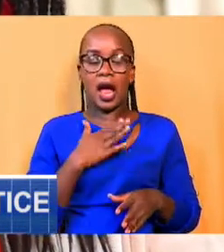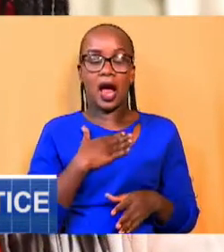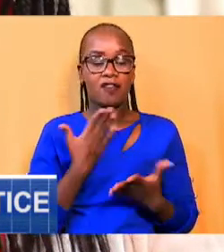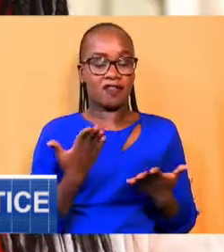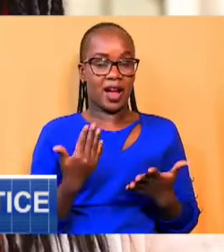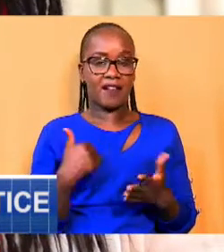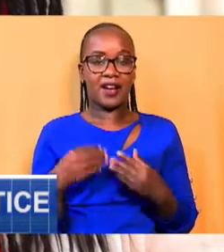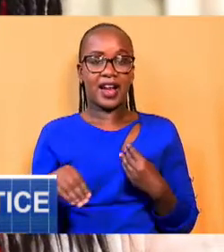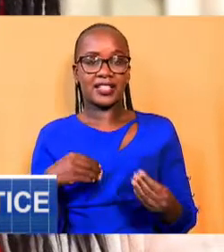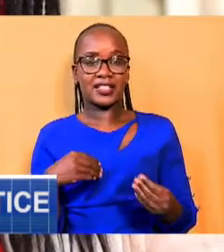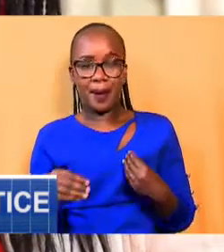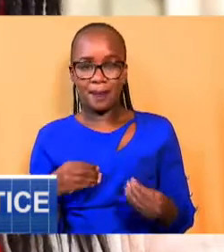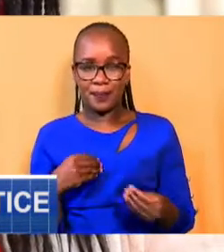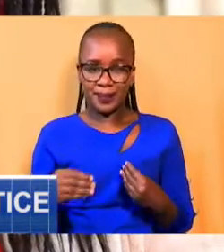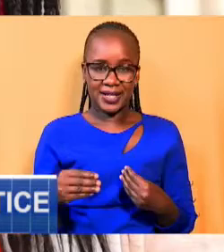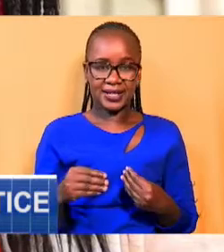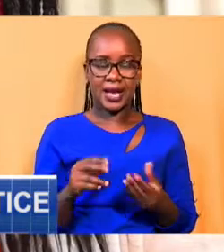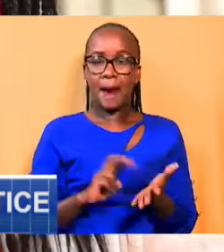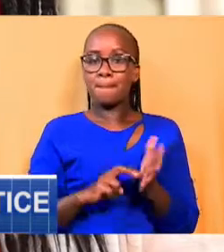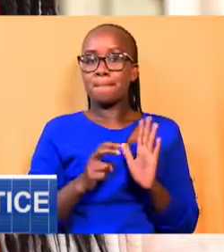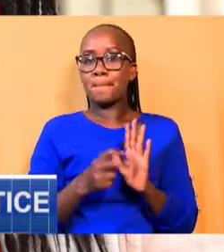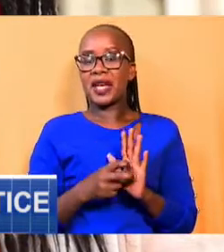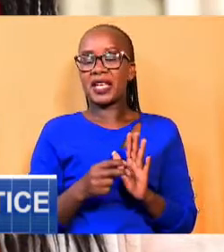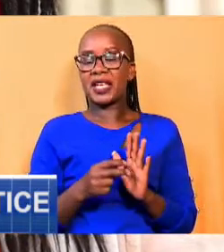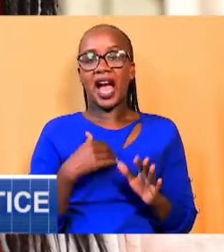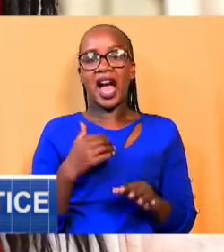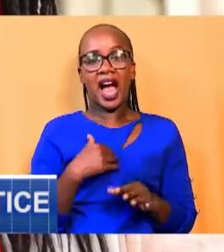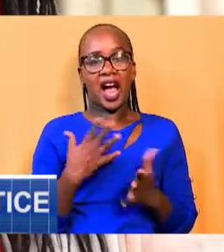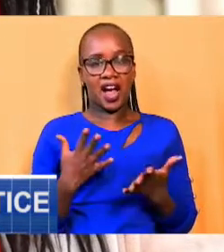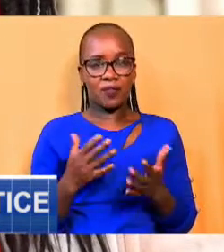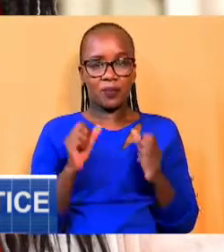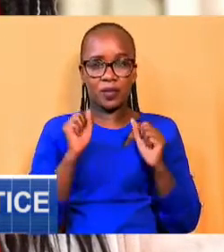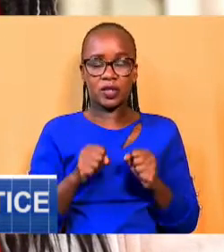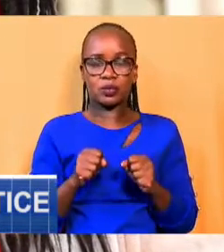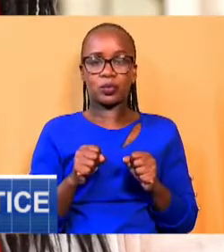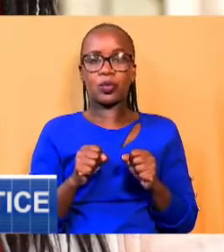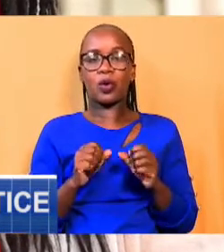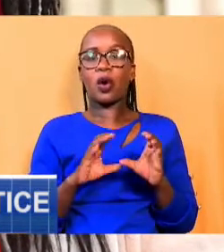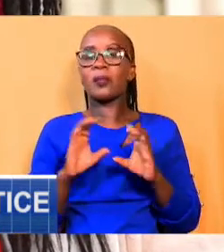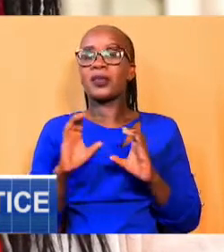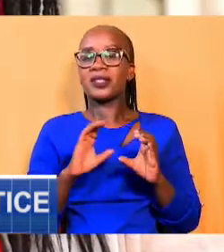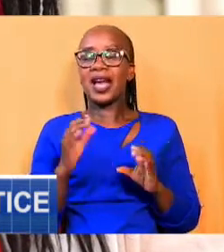I might have a disability does not mean that I don't have a brain, I can't use it.